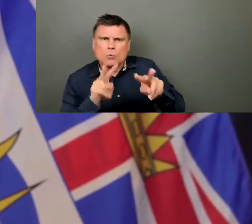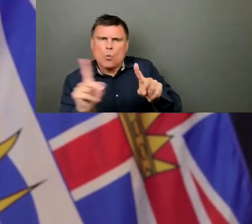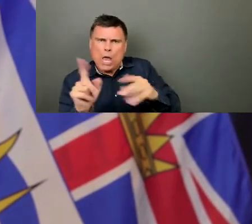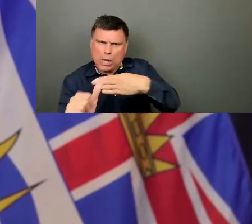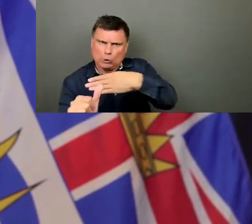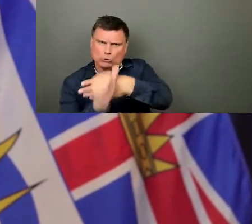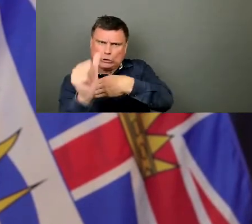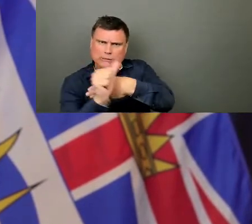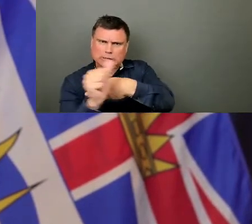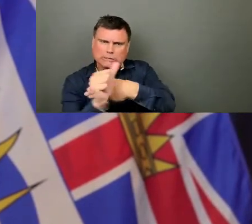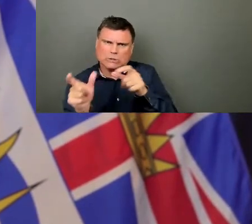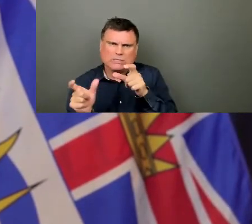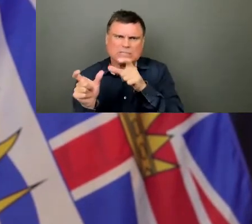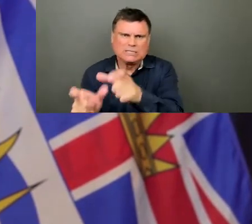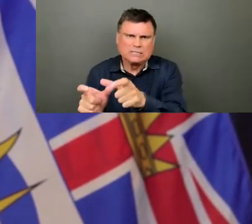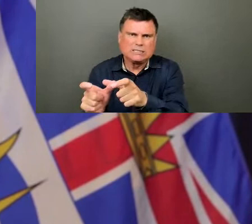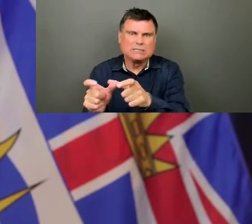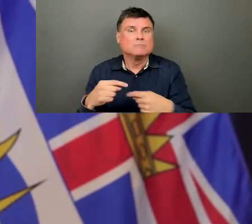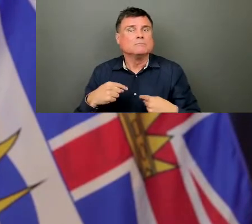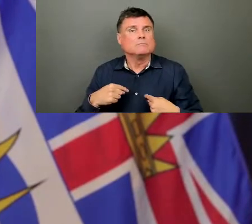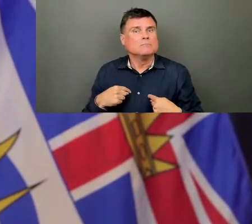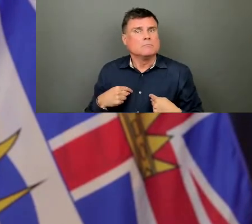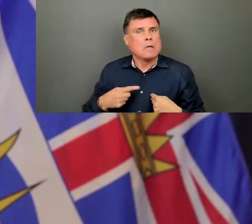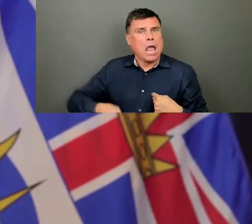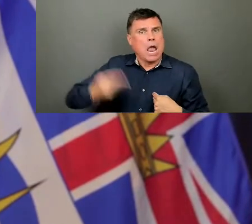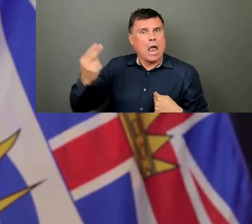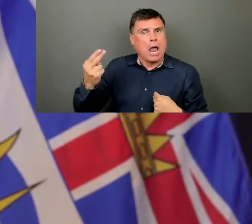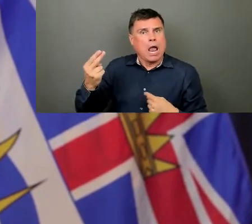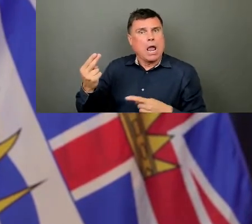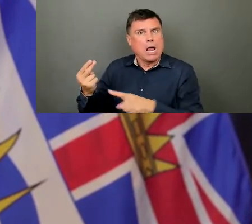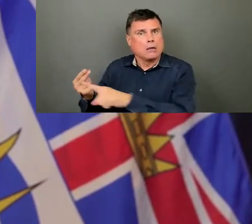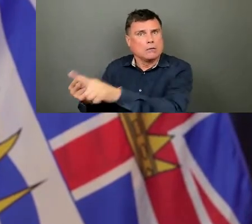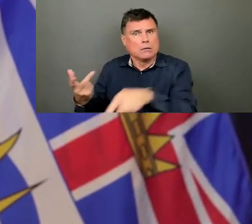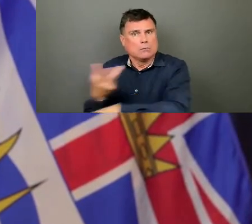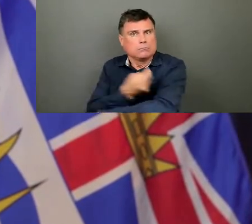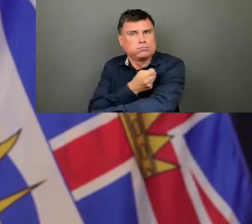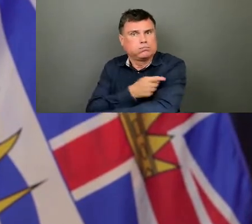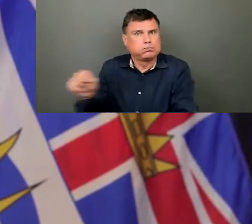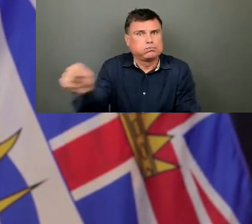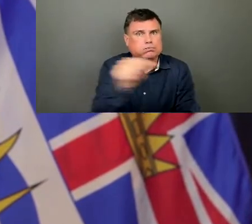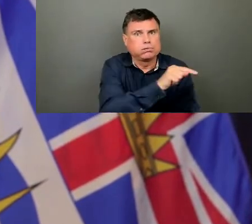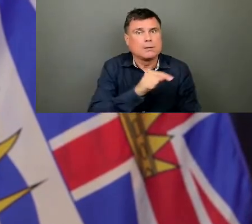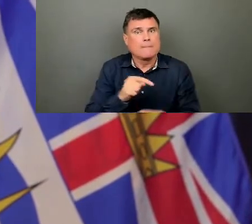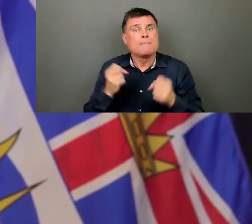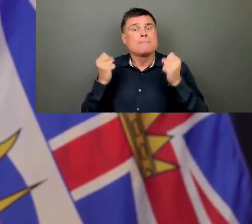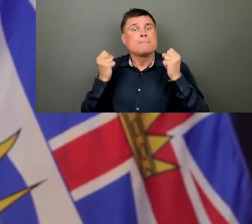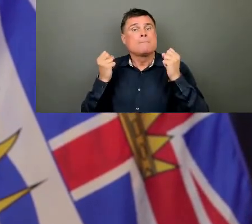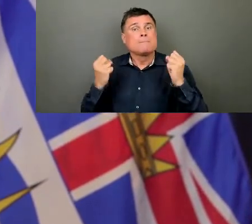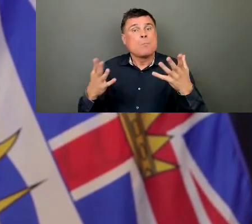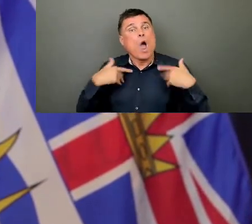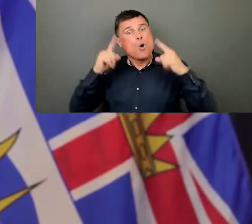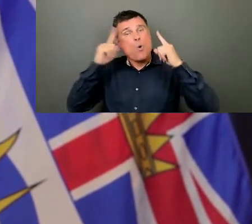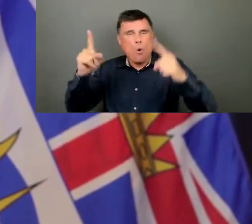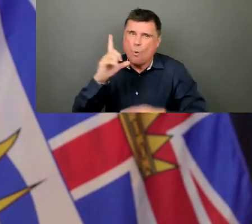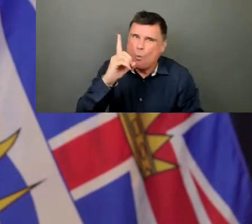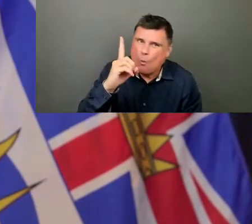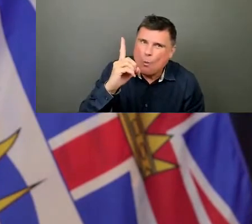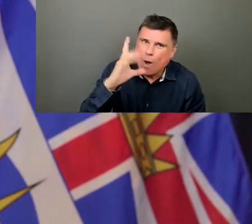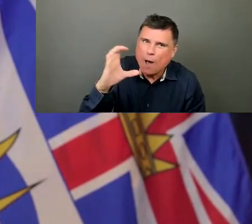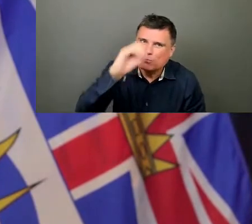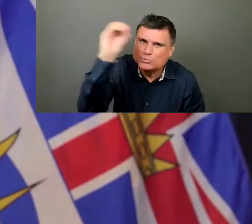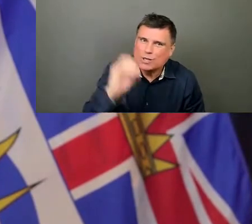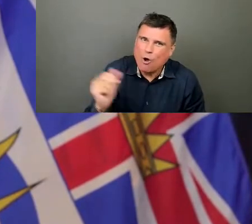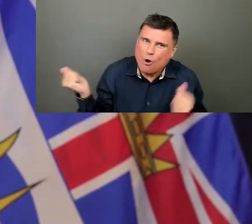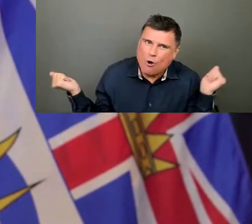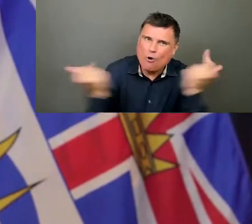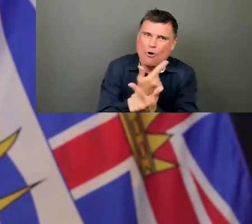going out and making sure that we can get it up there as high as we can, because teachers know, educators know, school staff